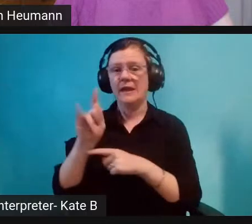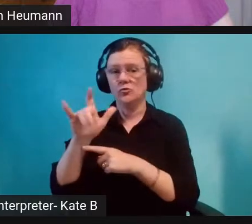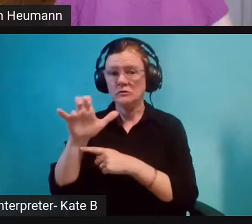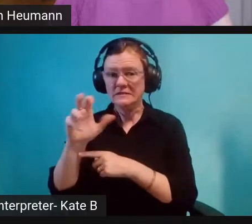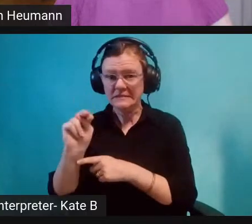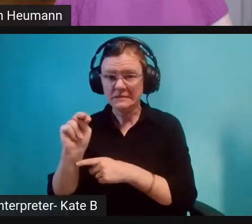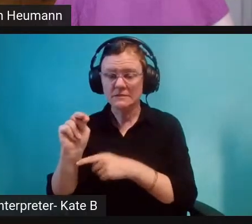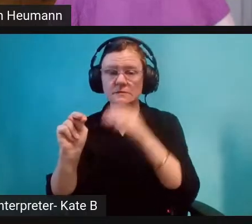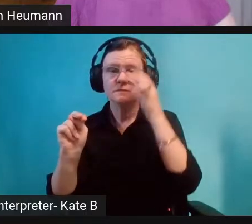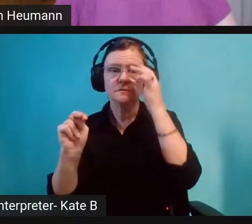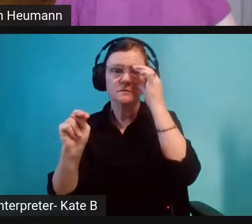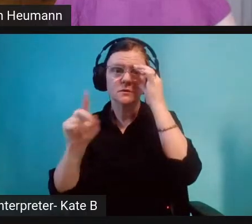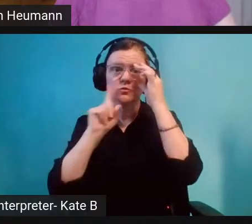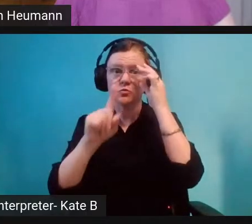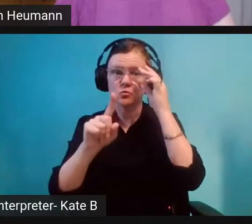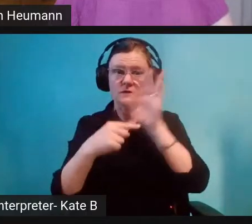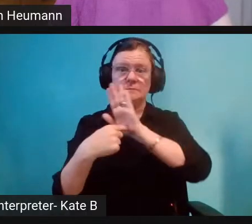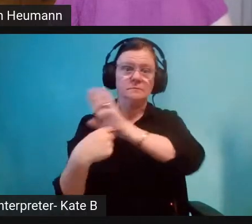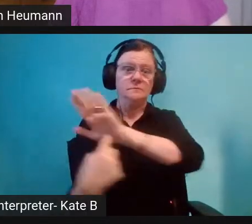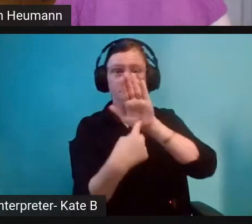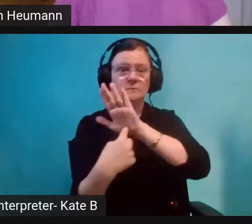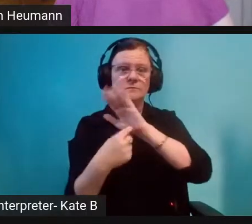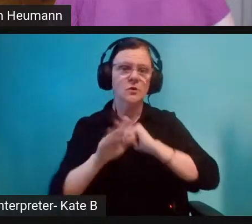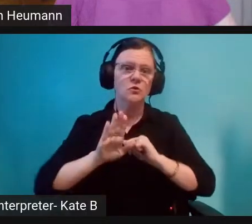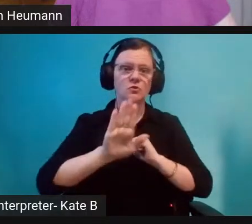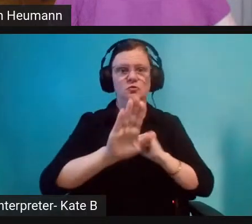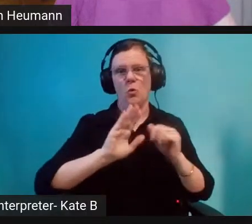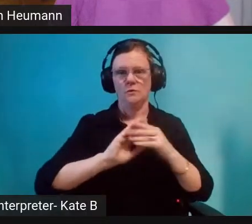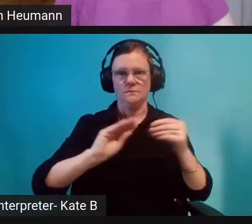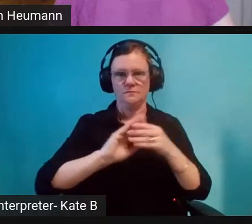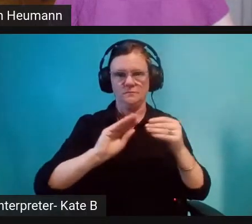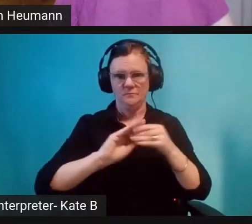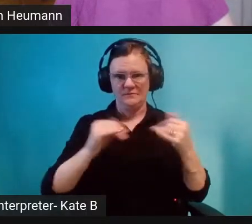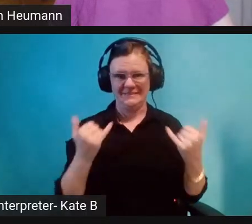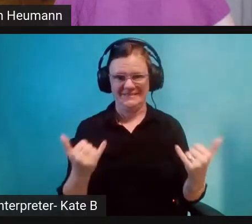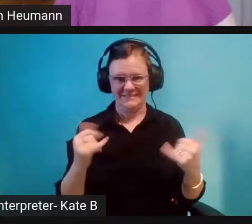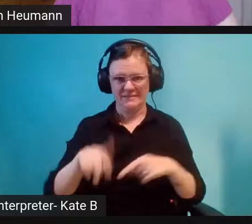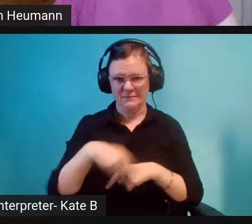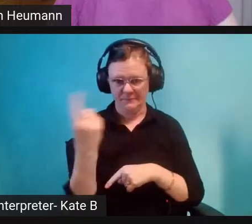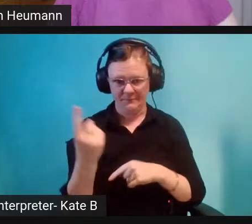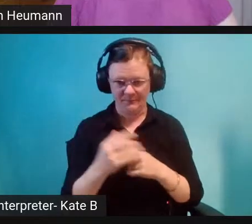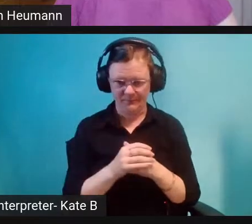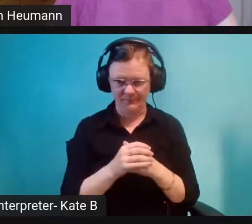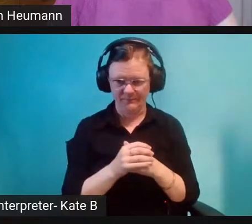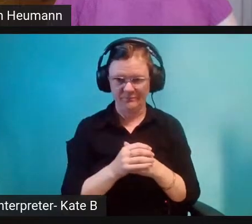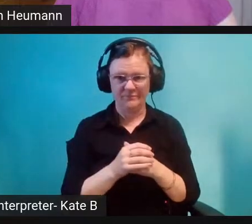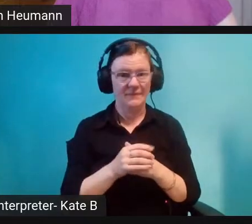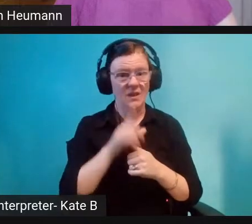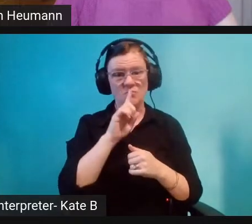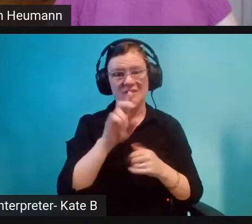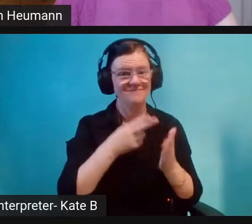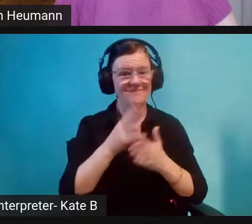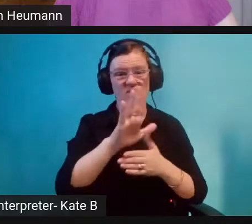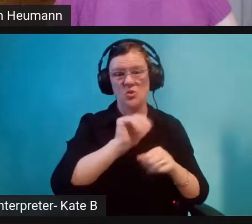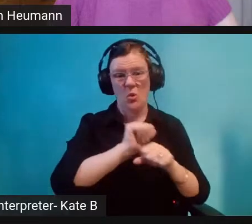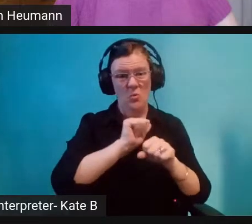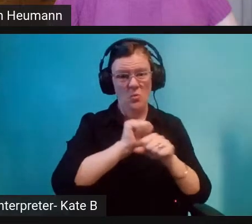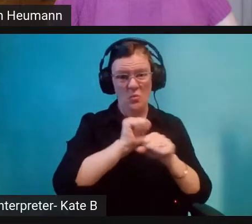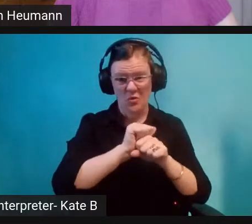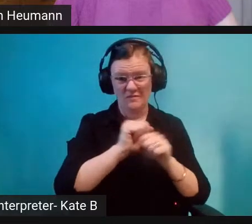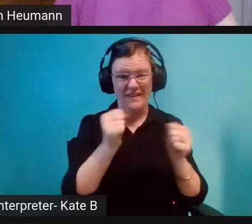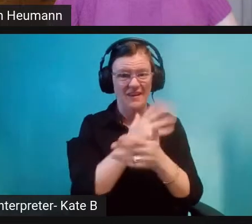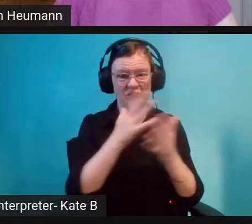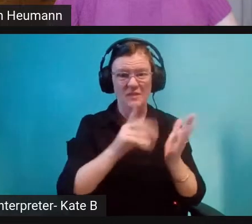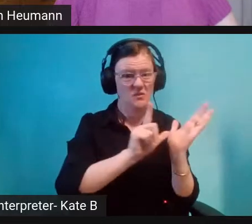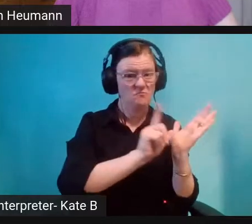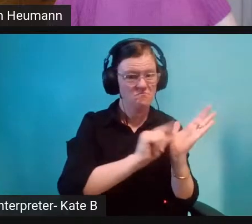for amplifying the story that you have told in the work that you have done and the pieces that you've